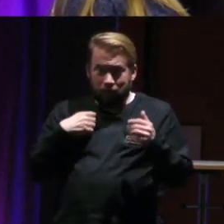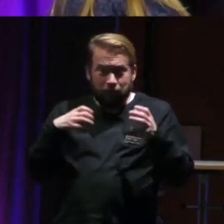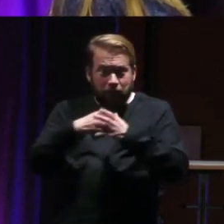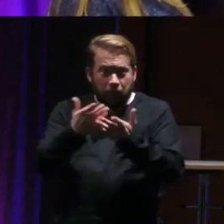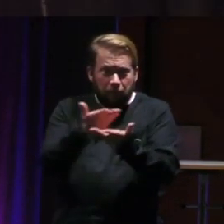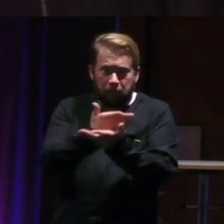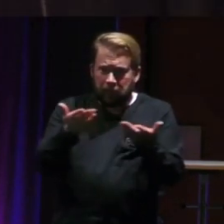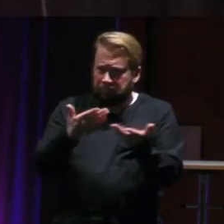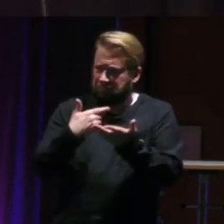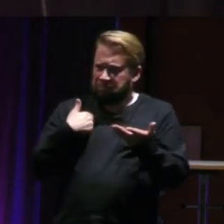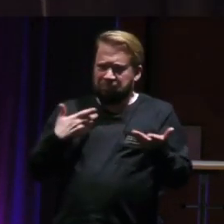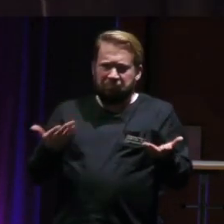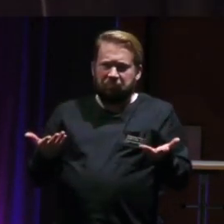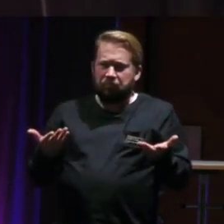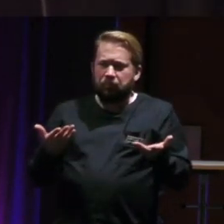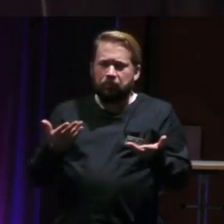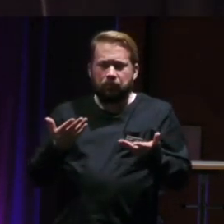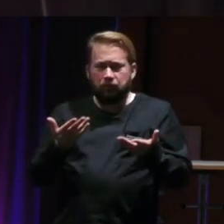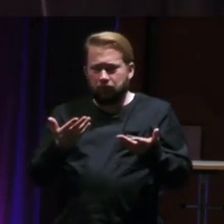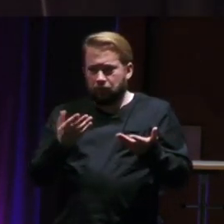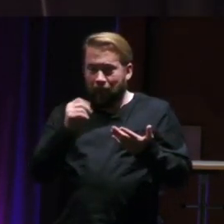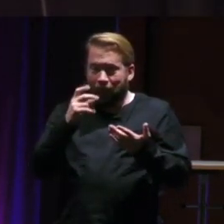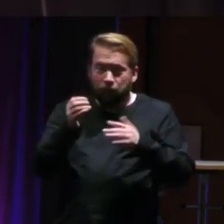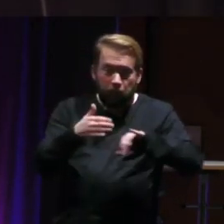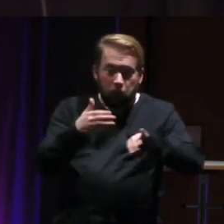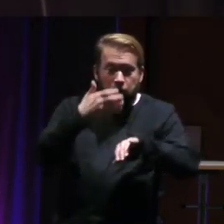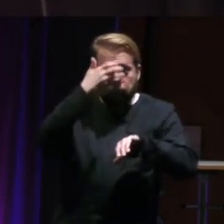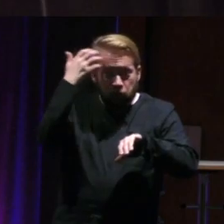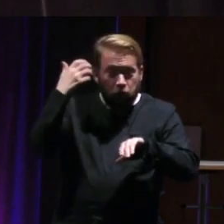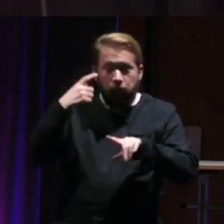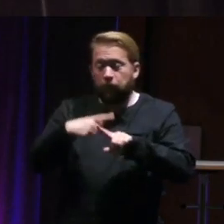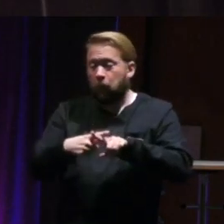like eco-producing, etc. I know that